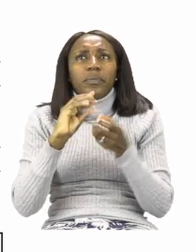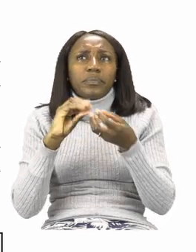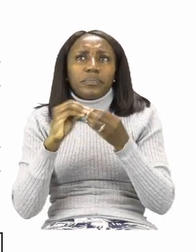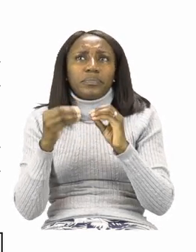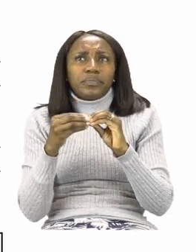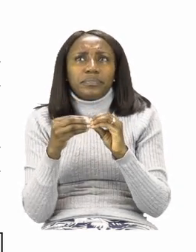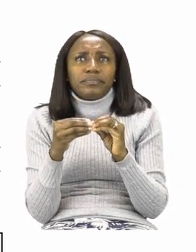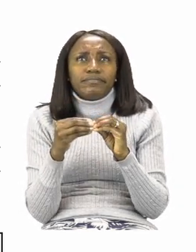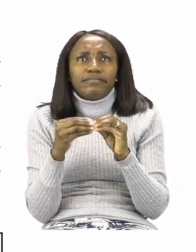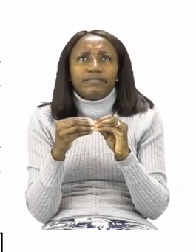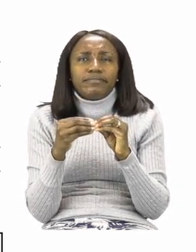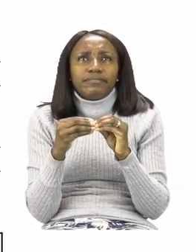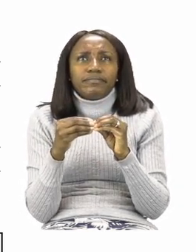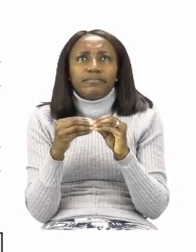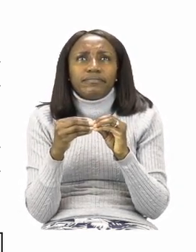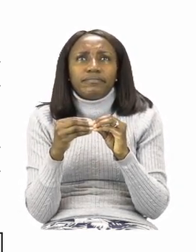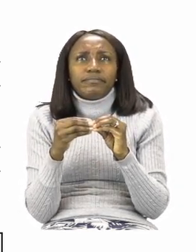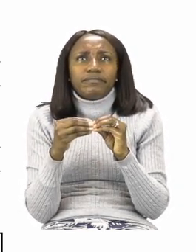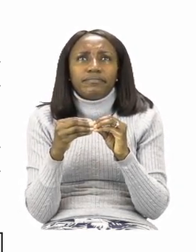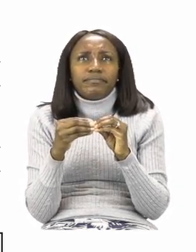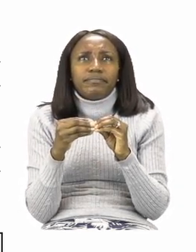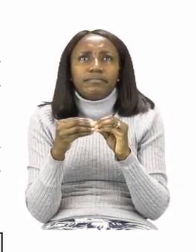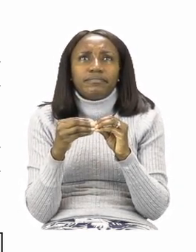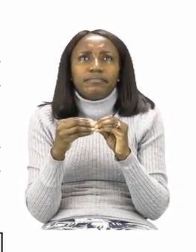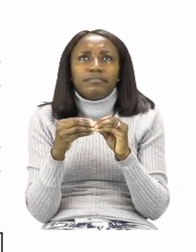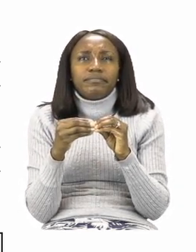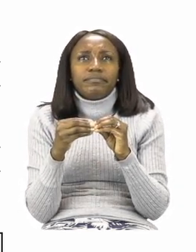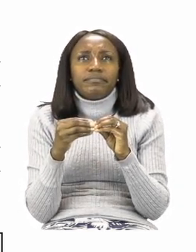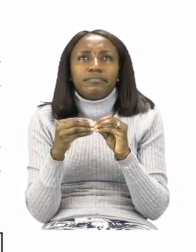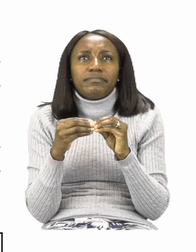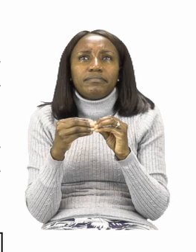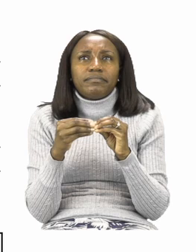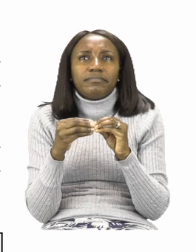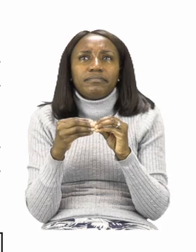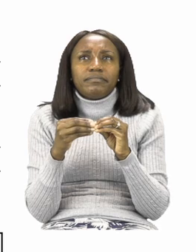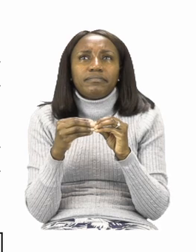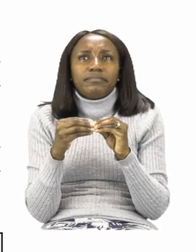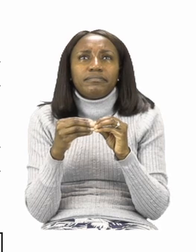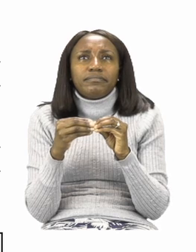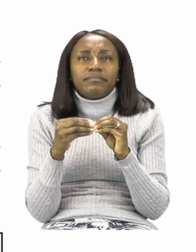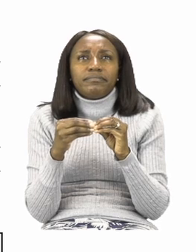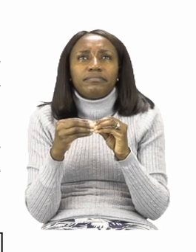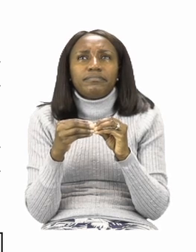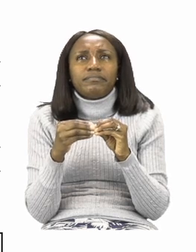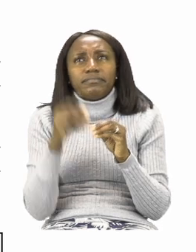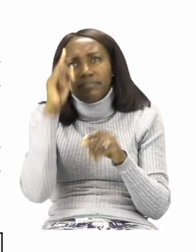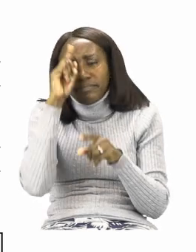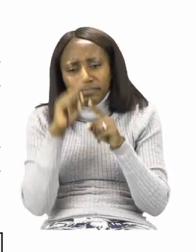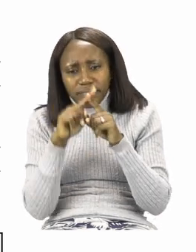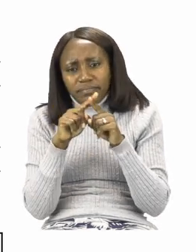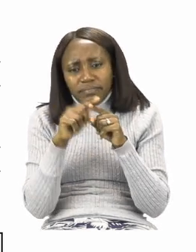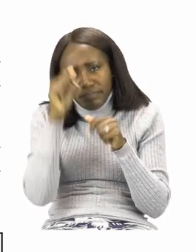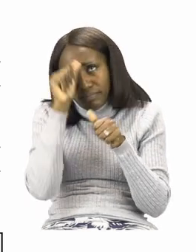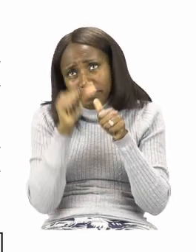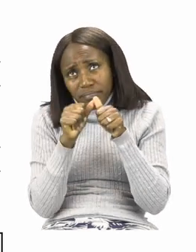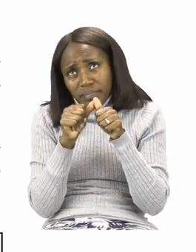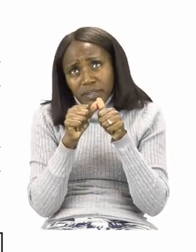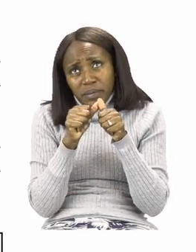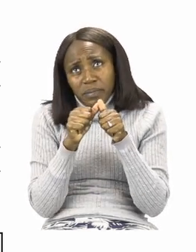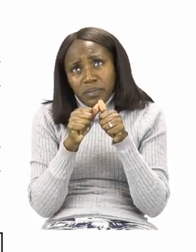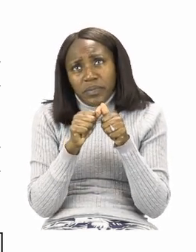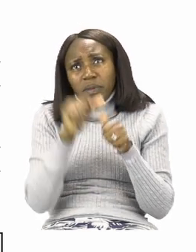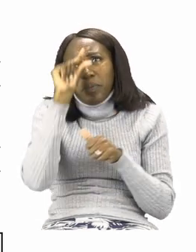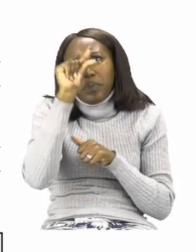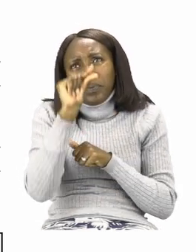grade 2s, we have to remember when we talk about less than, it means we have